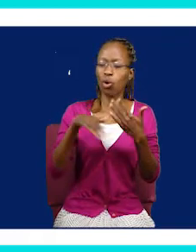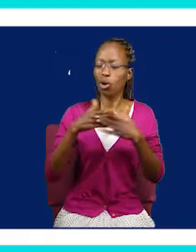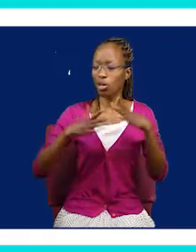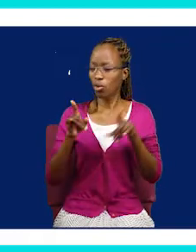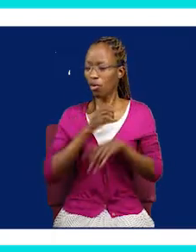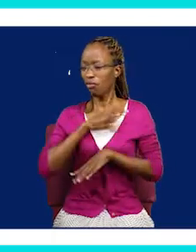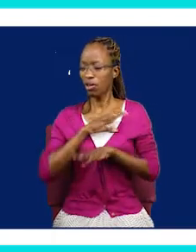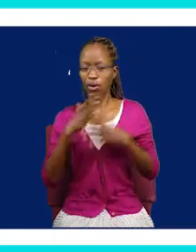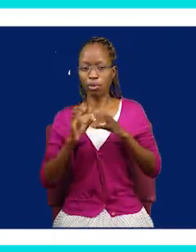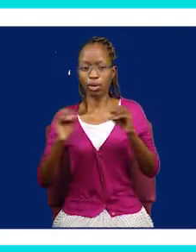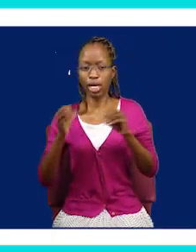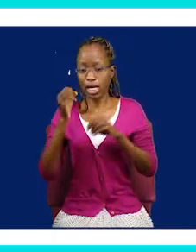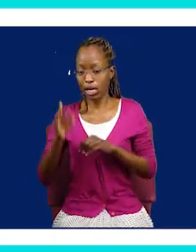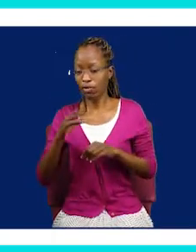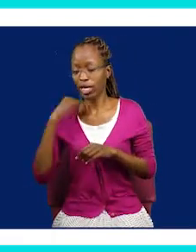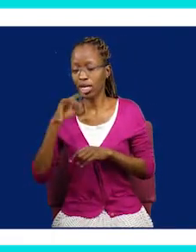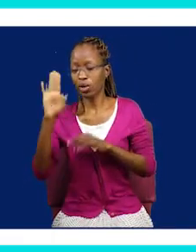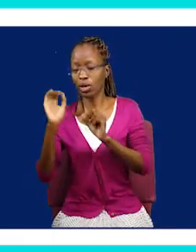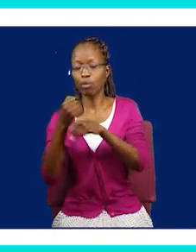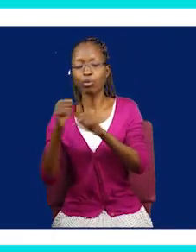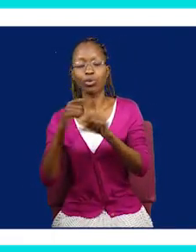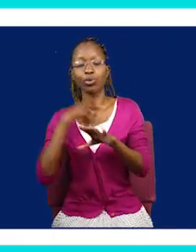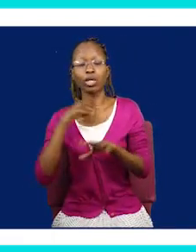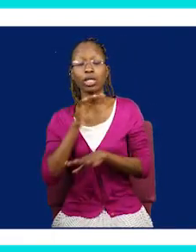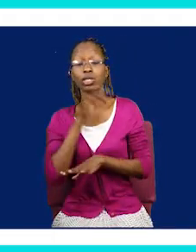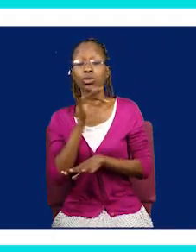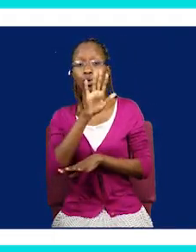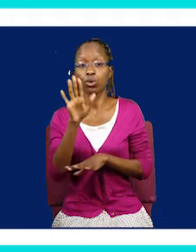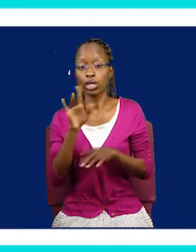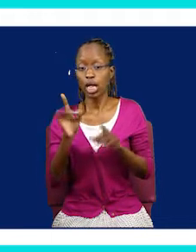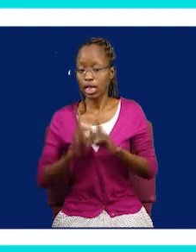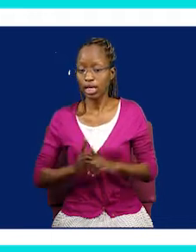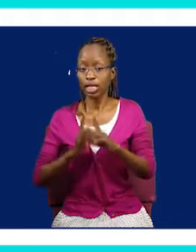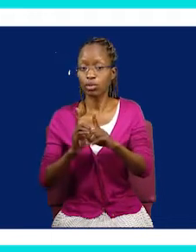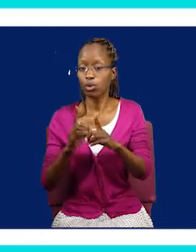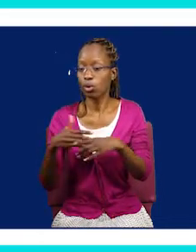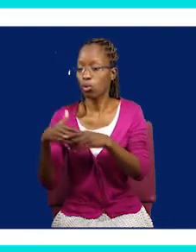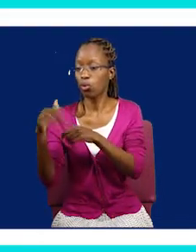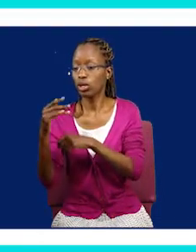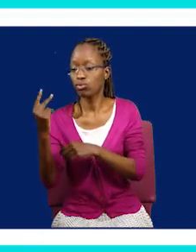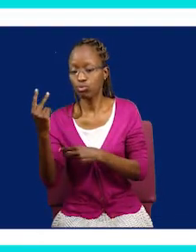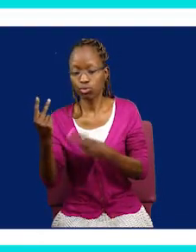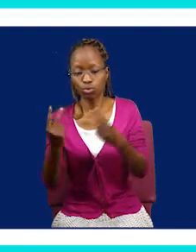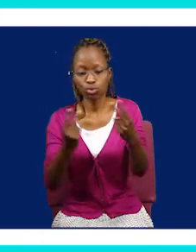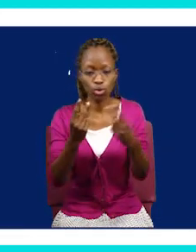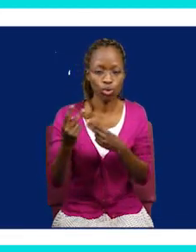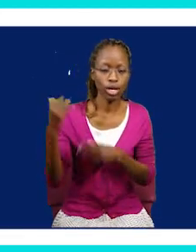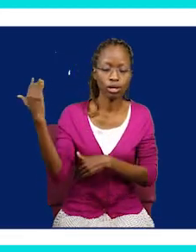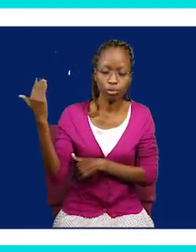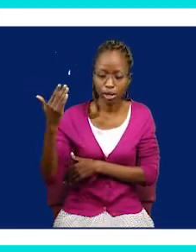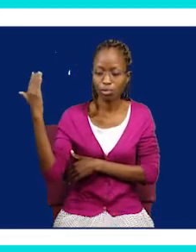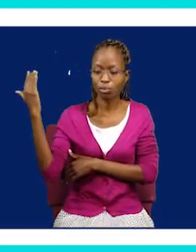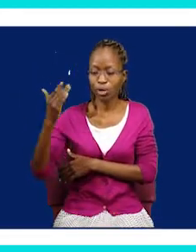them. Even if they kill your body, they can't kill your soul. The disciples went out two by two and preached in the